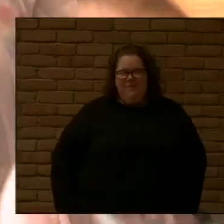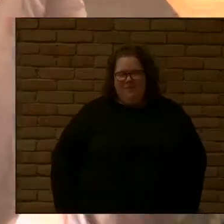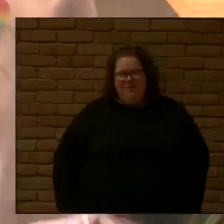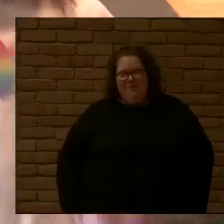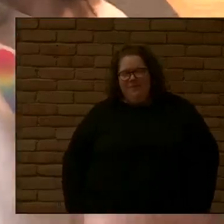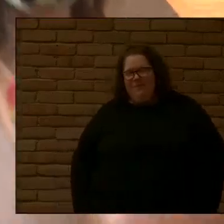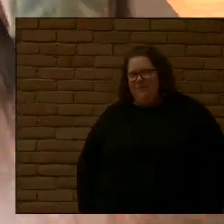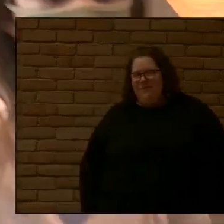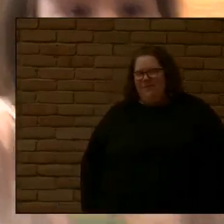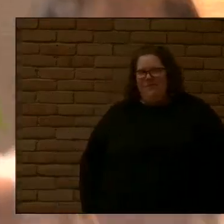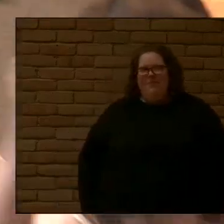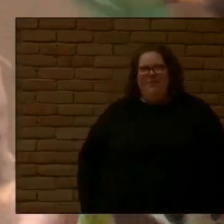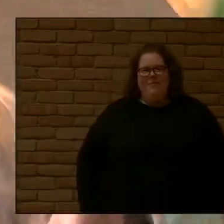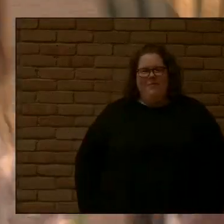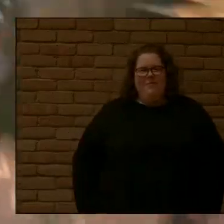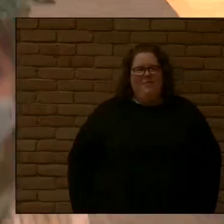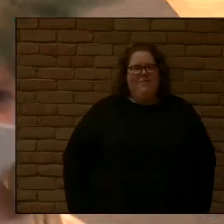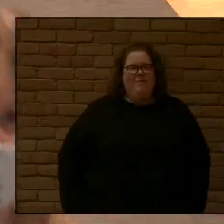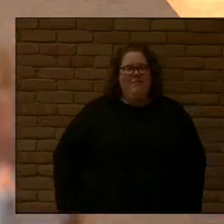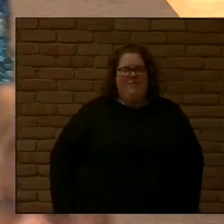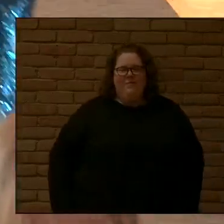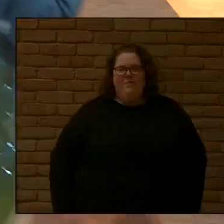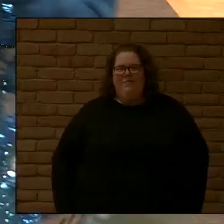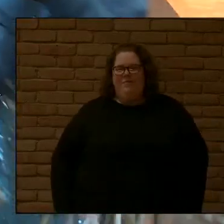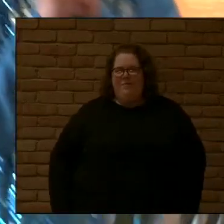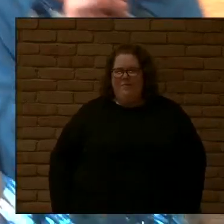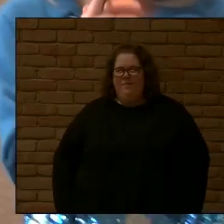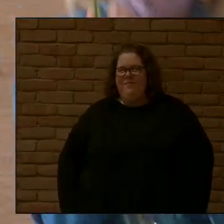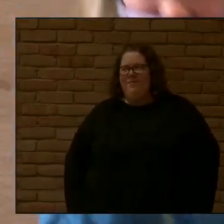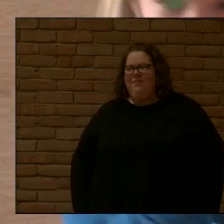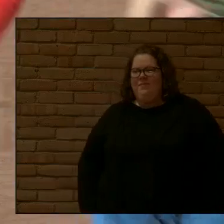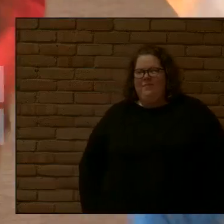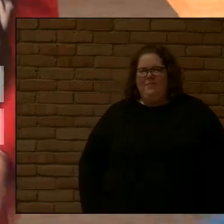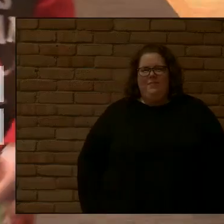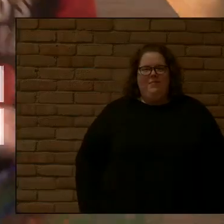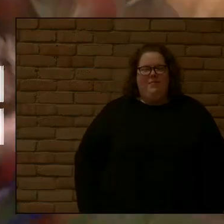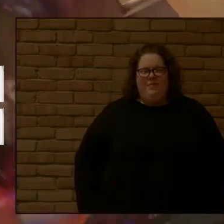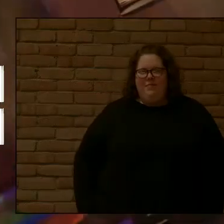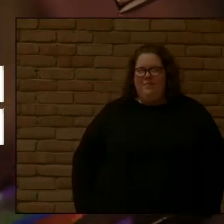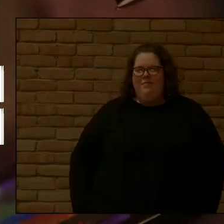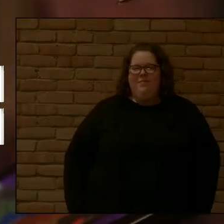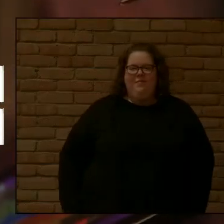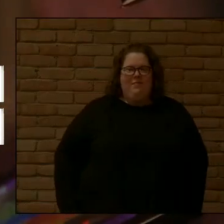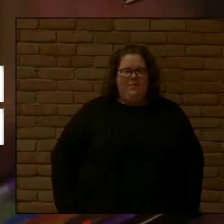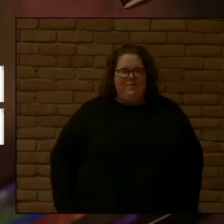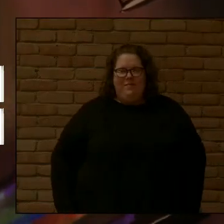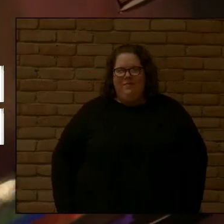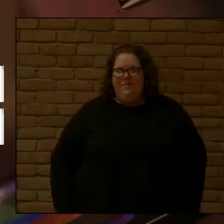Thank you.